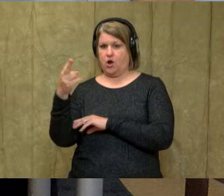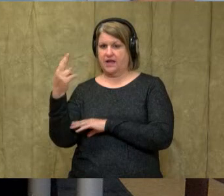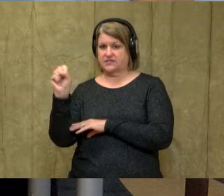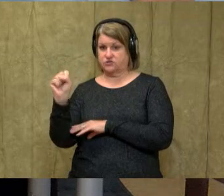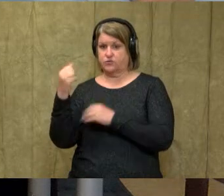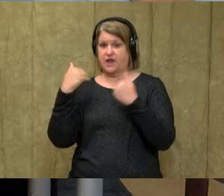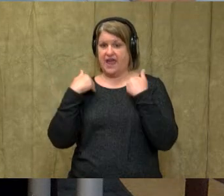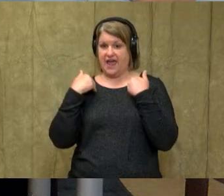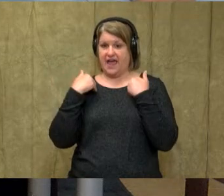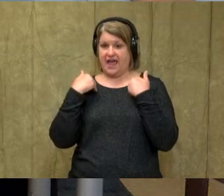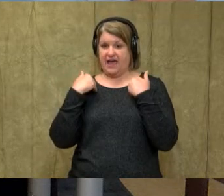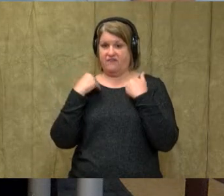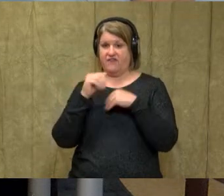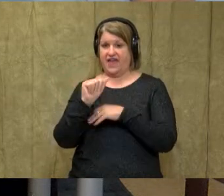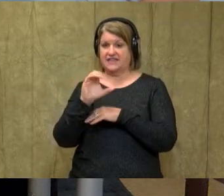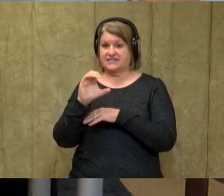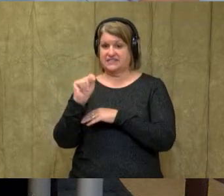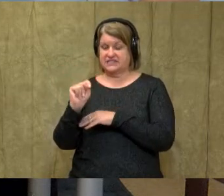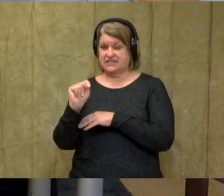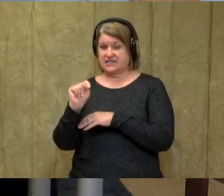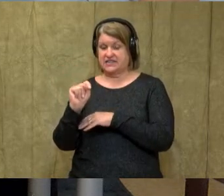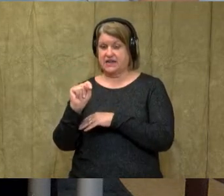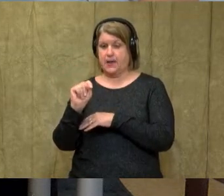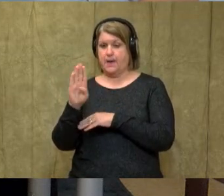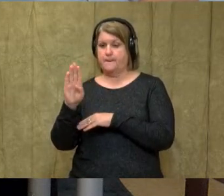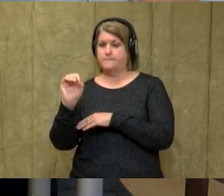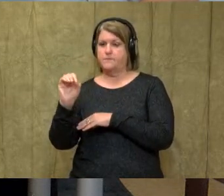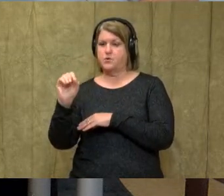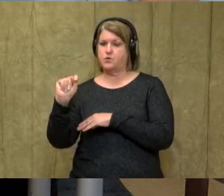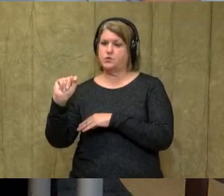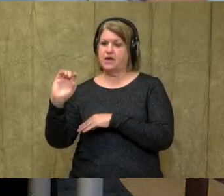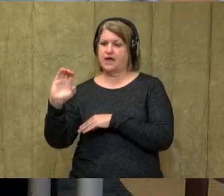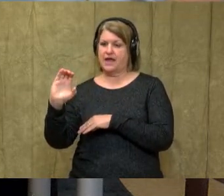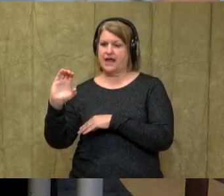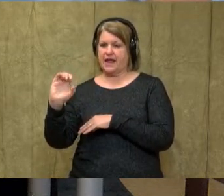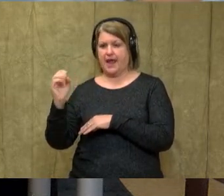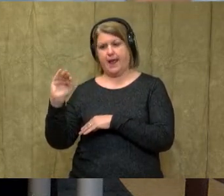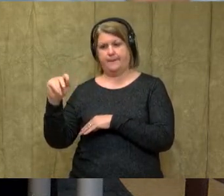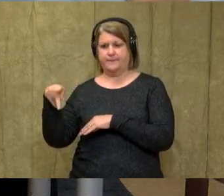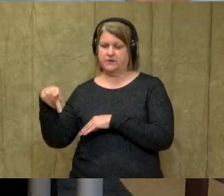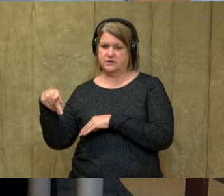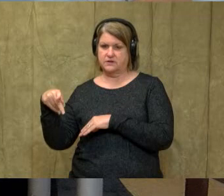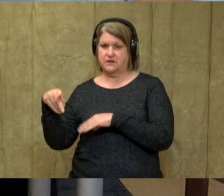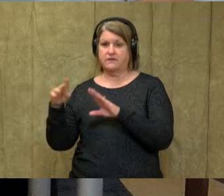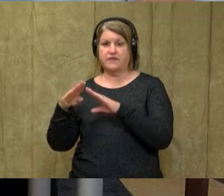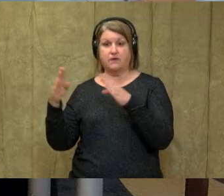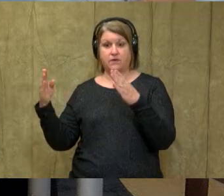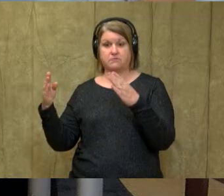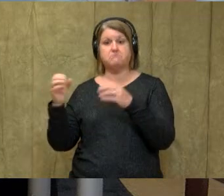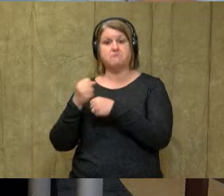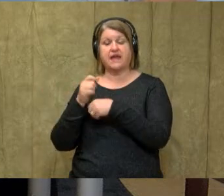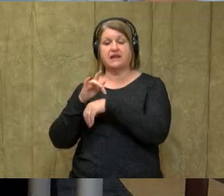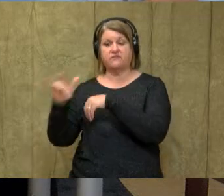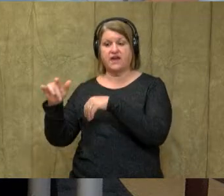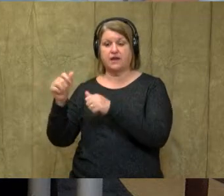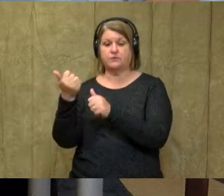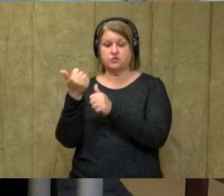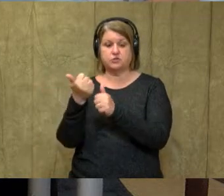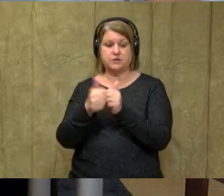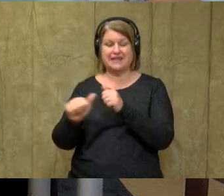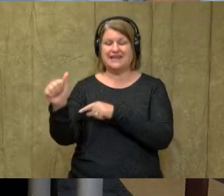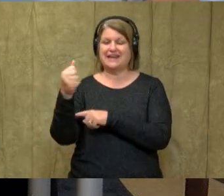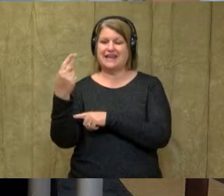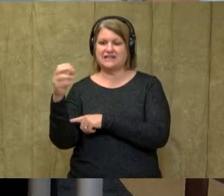an ACT boot camp, and they're not the only high school, but often Baker would open that to students from any high school. It's normally